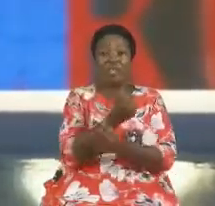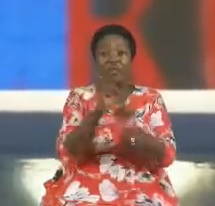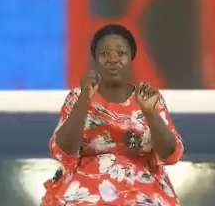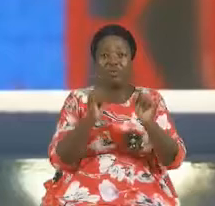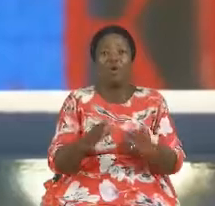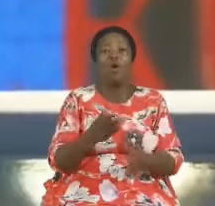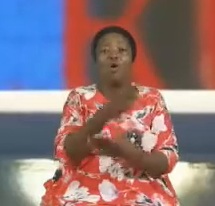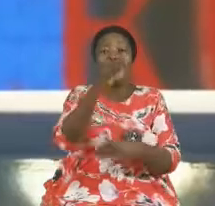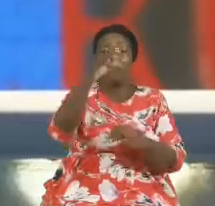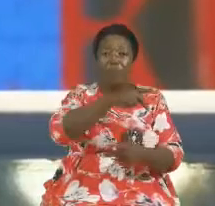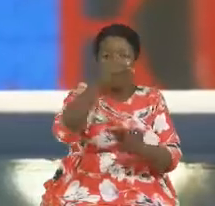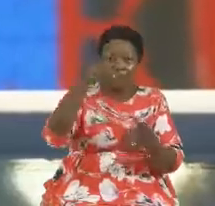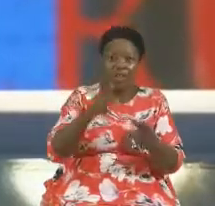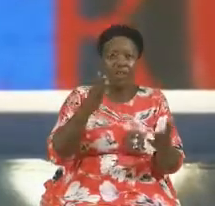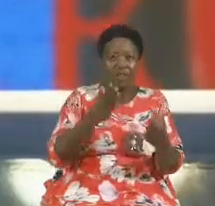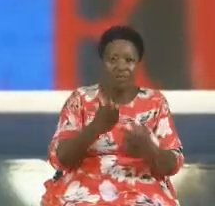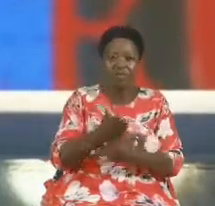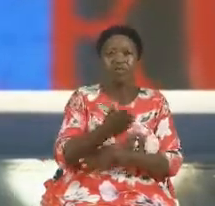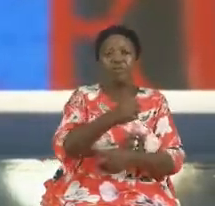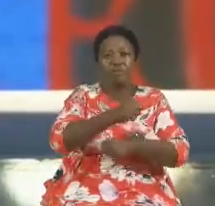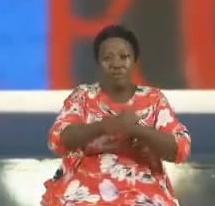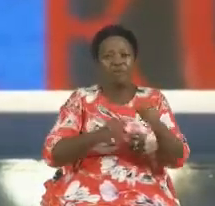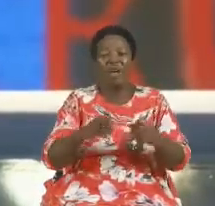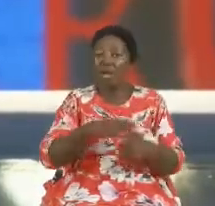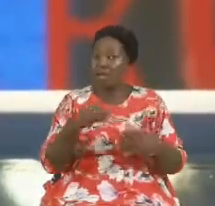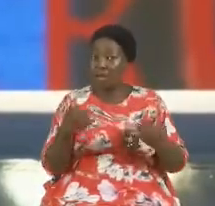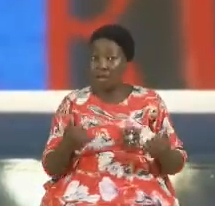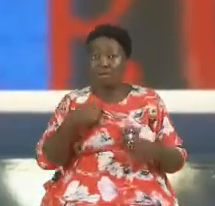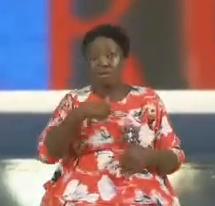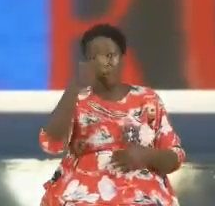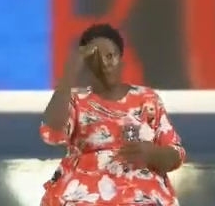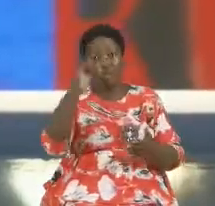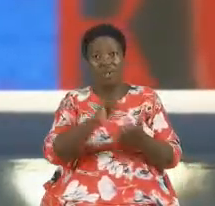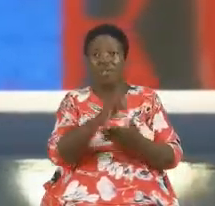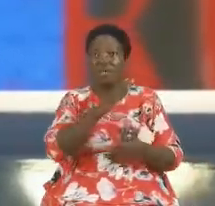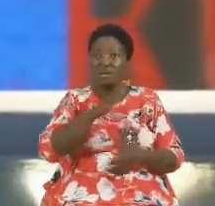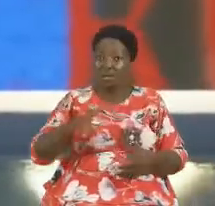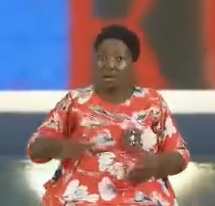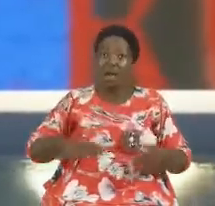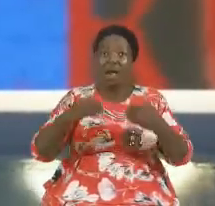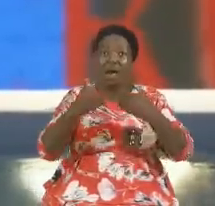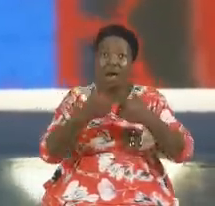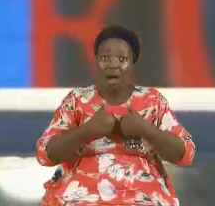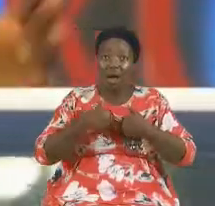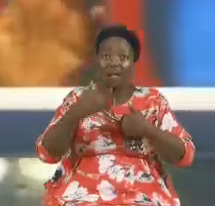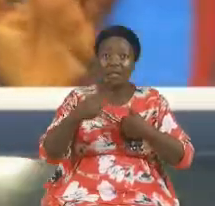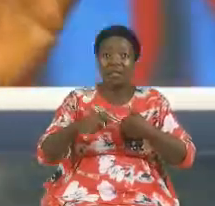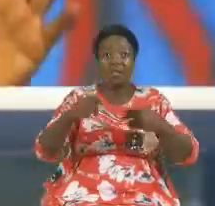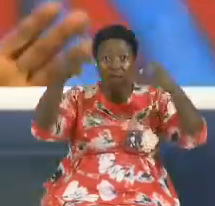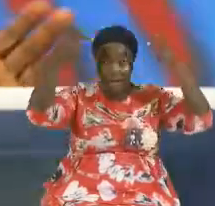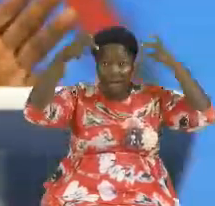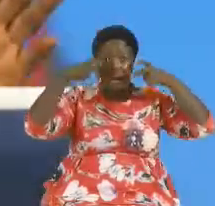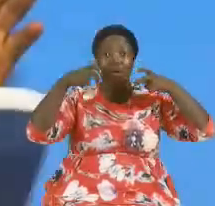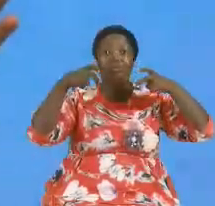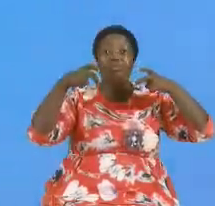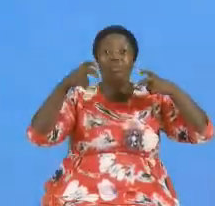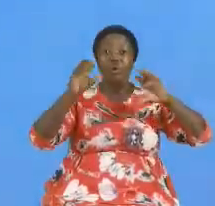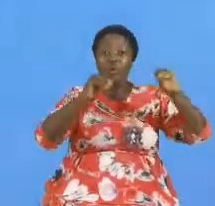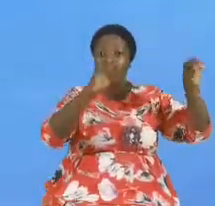captain of their salvation perfect through suffering. And now we know that